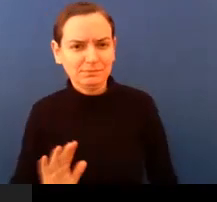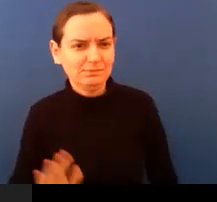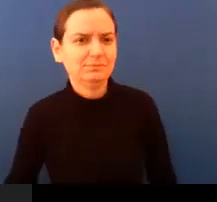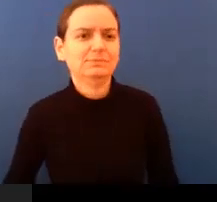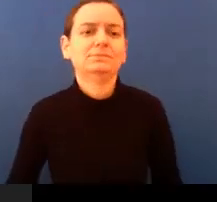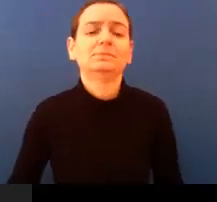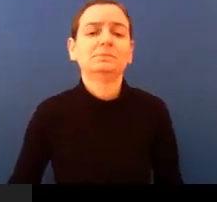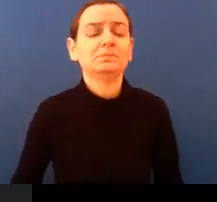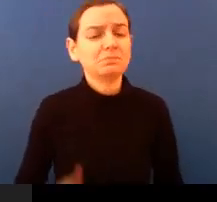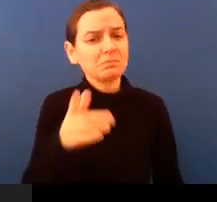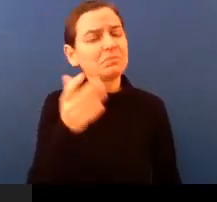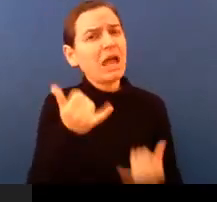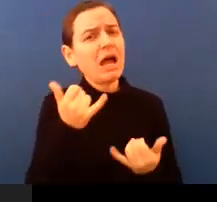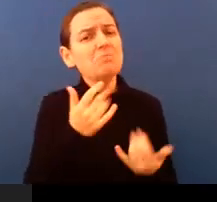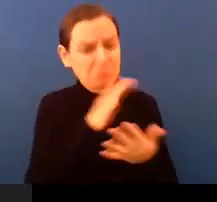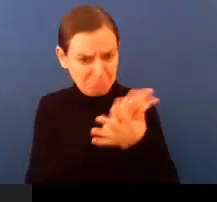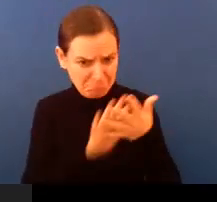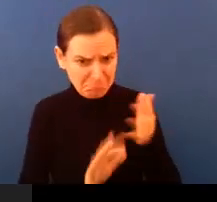There's lots of benefits to having a dog.